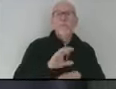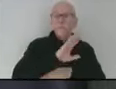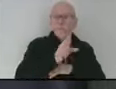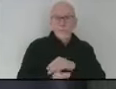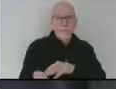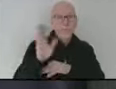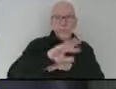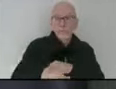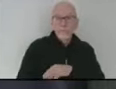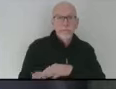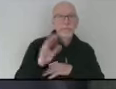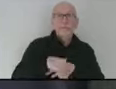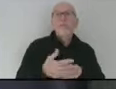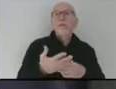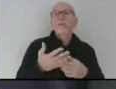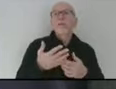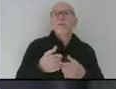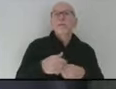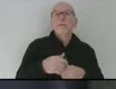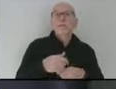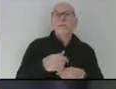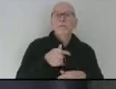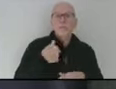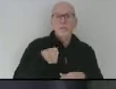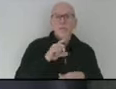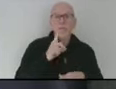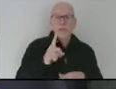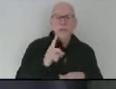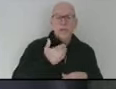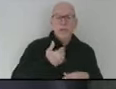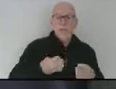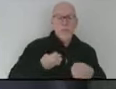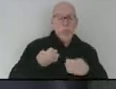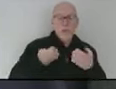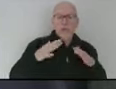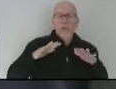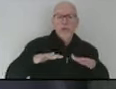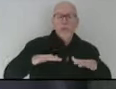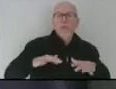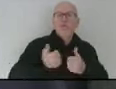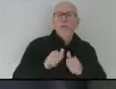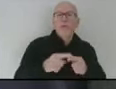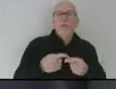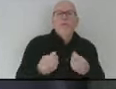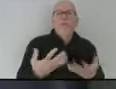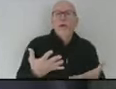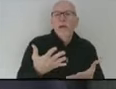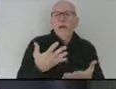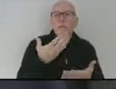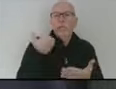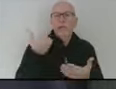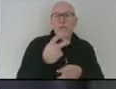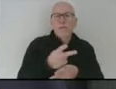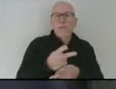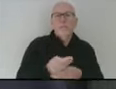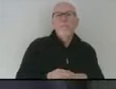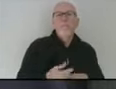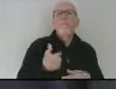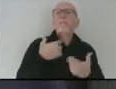and really working at the edge of our emotions to be able to continue to provide that care here. I want to